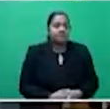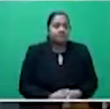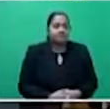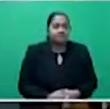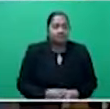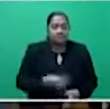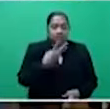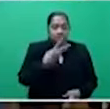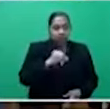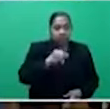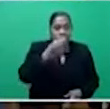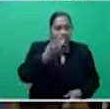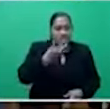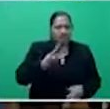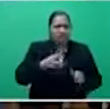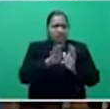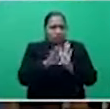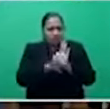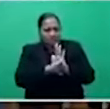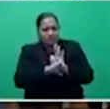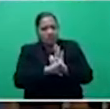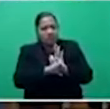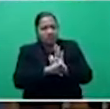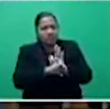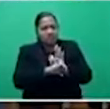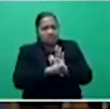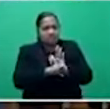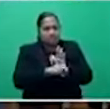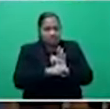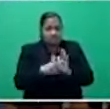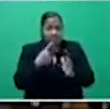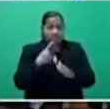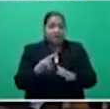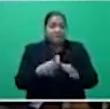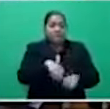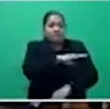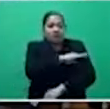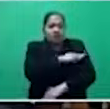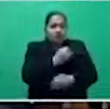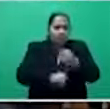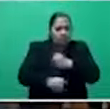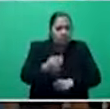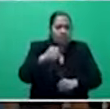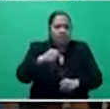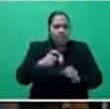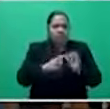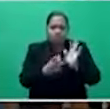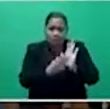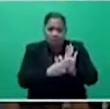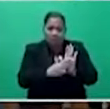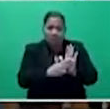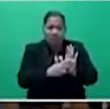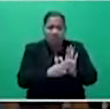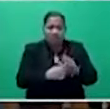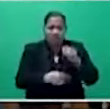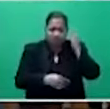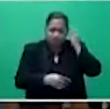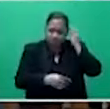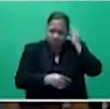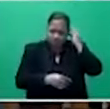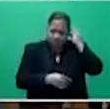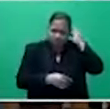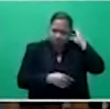the 2013 constitution, since, as they said, Bainimarama becoming Prime Minister, since Bill 17 or